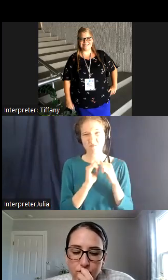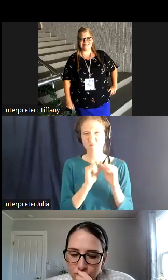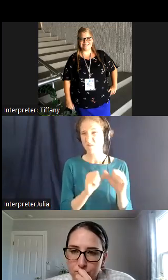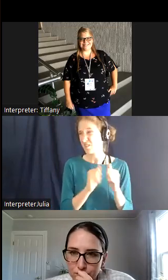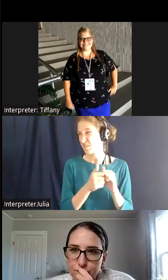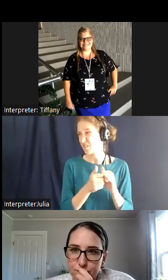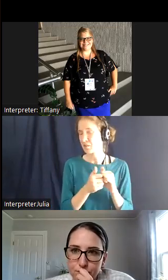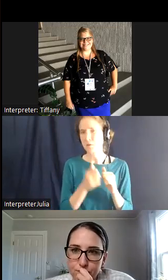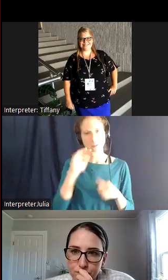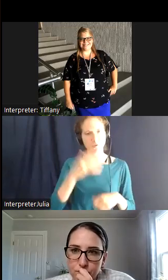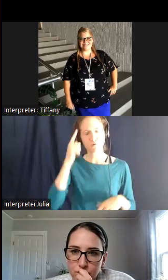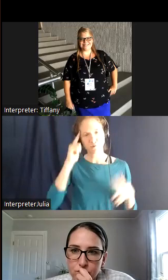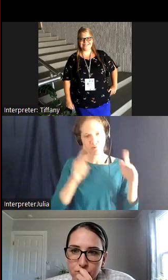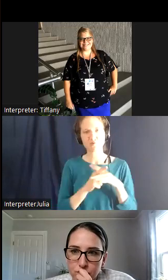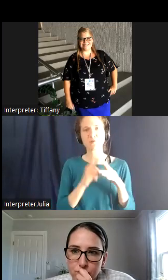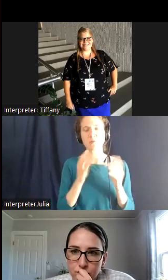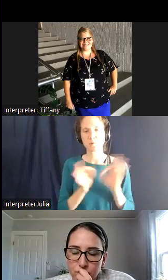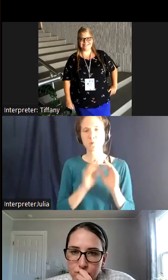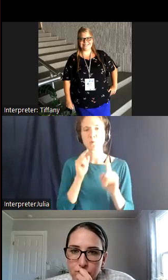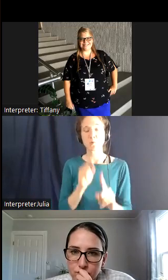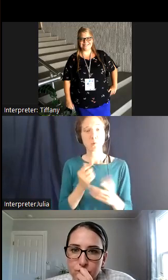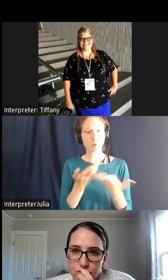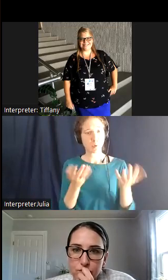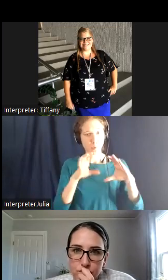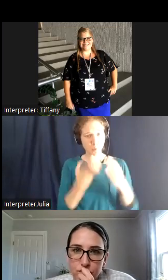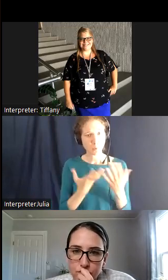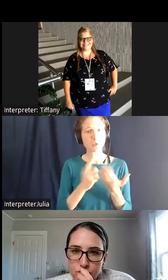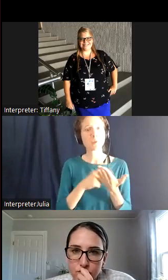point. So I just throw that out to this group also